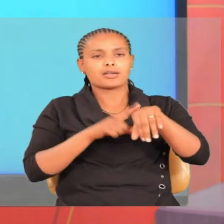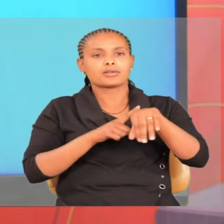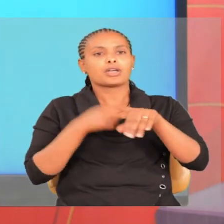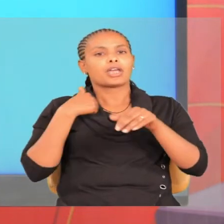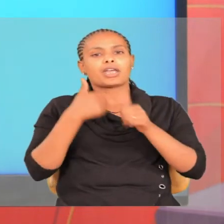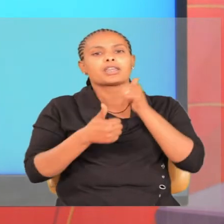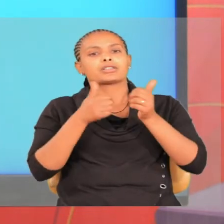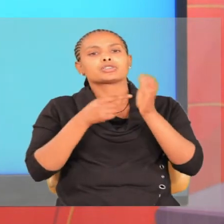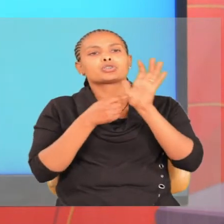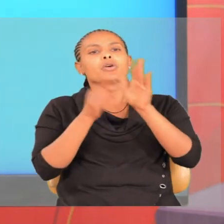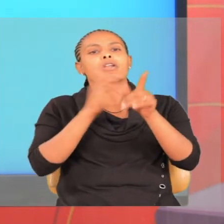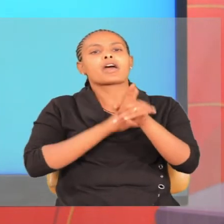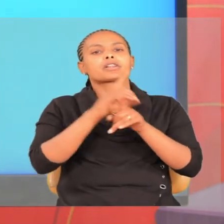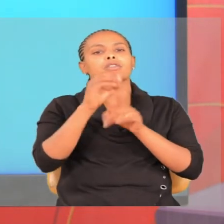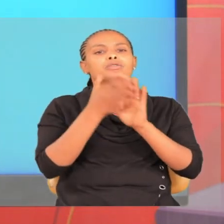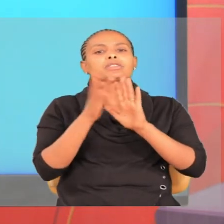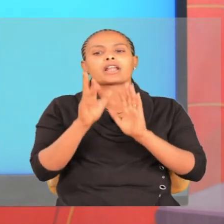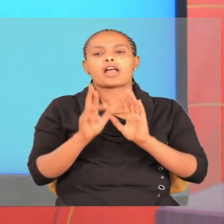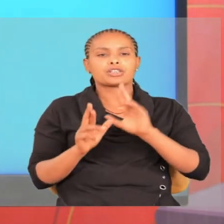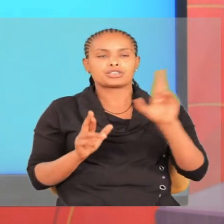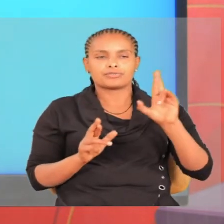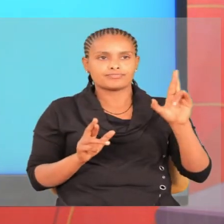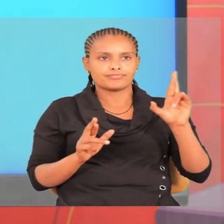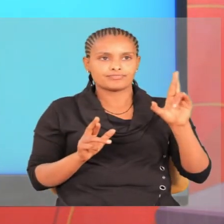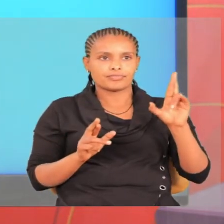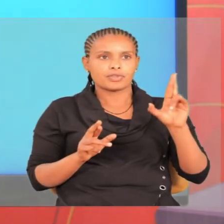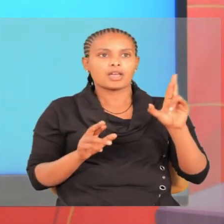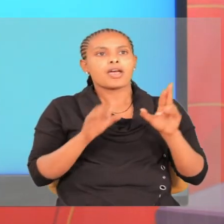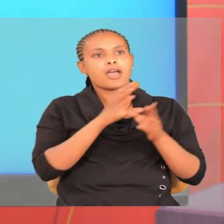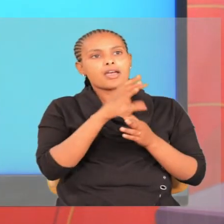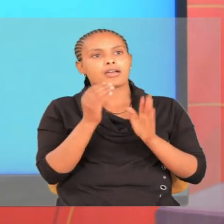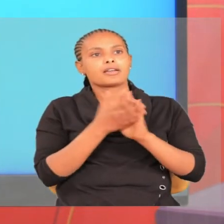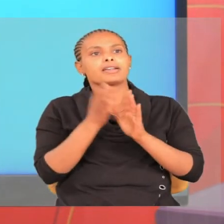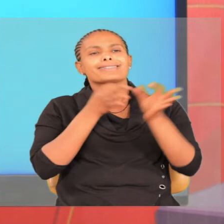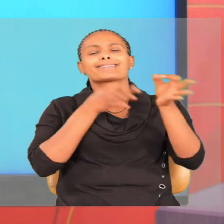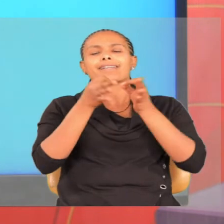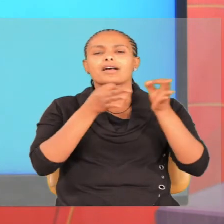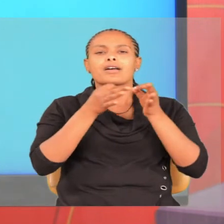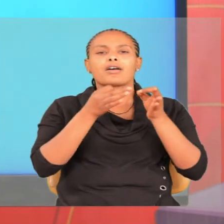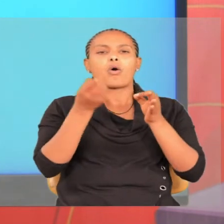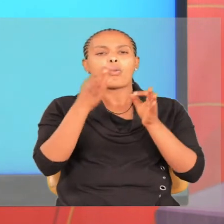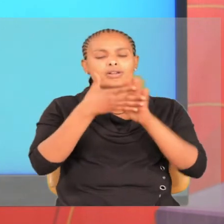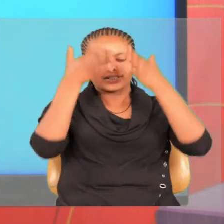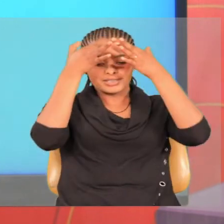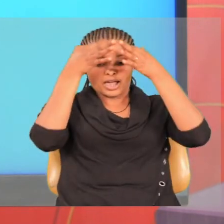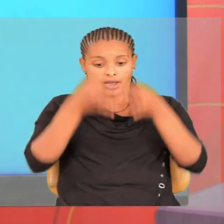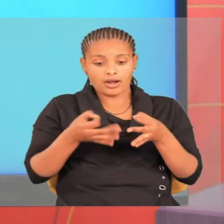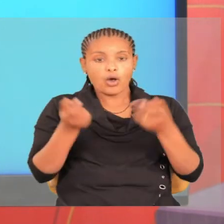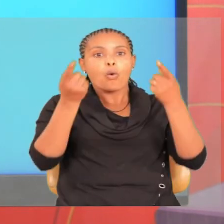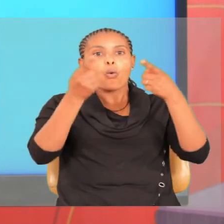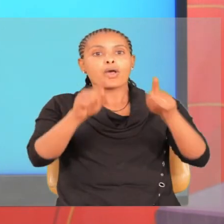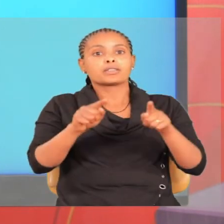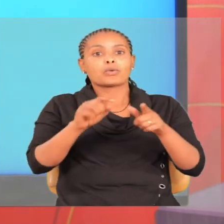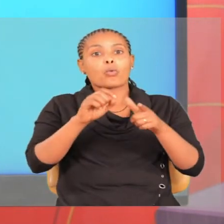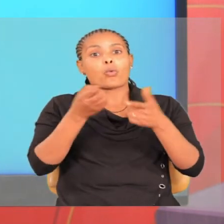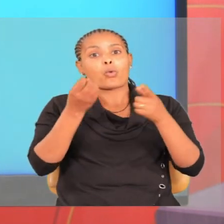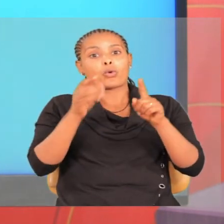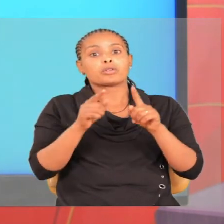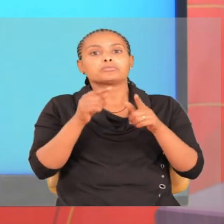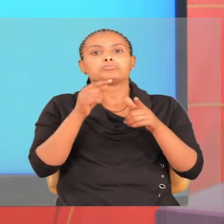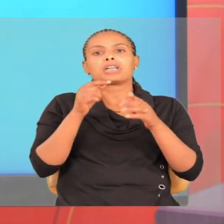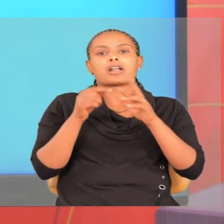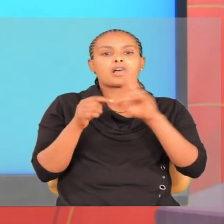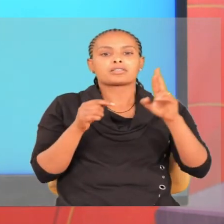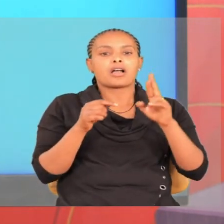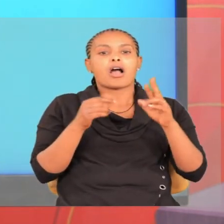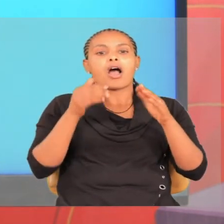It shows direction of the reaction and describe or decide whether the reaction has